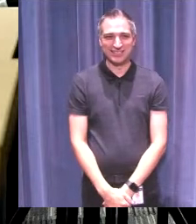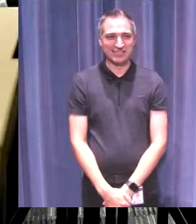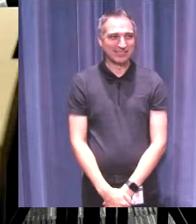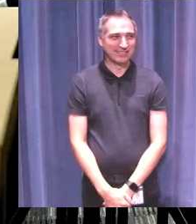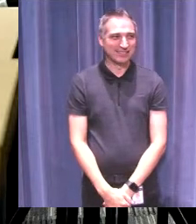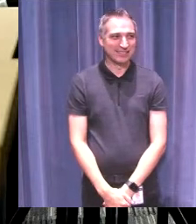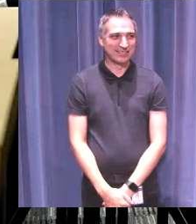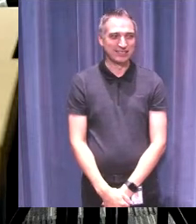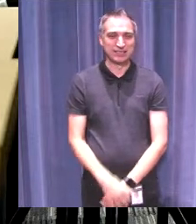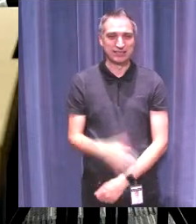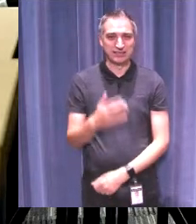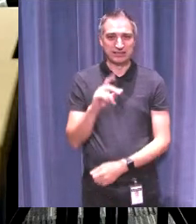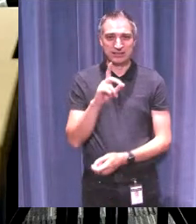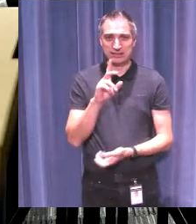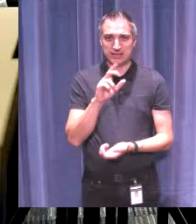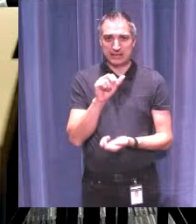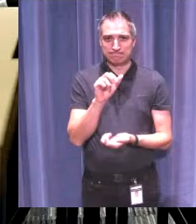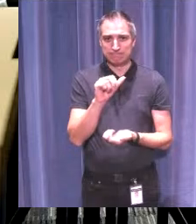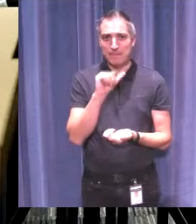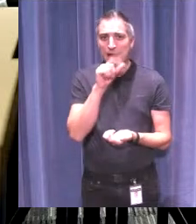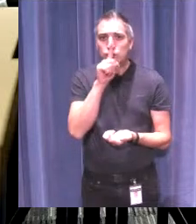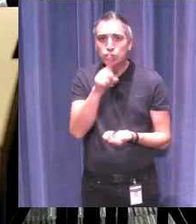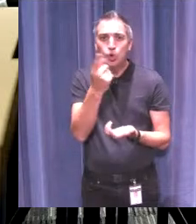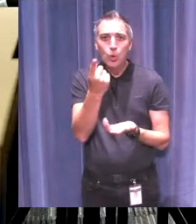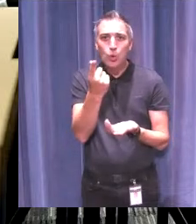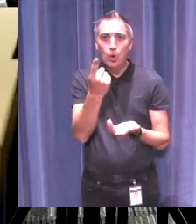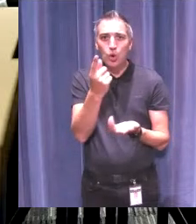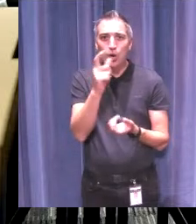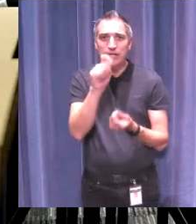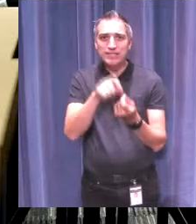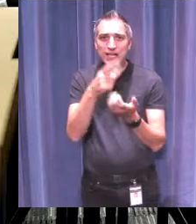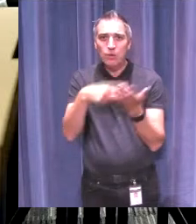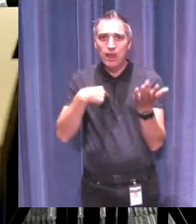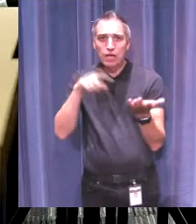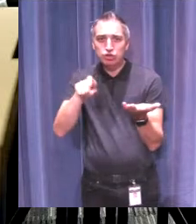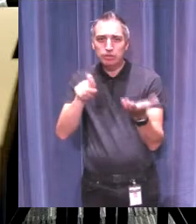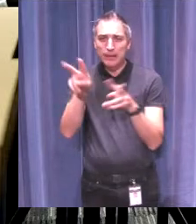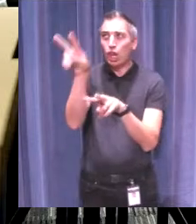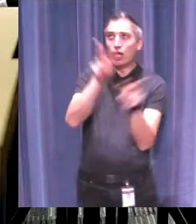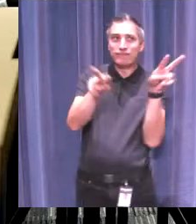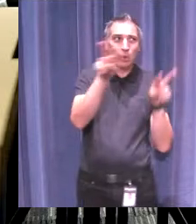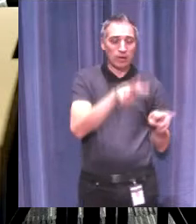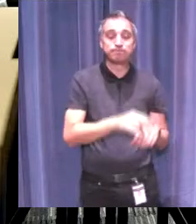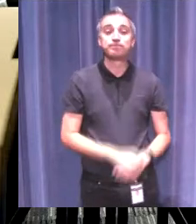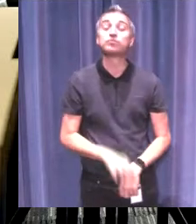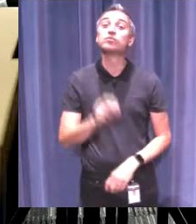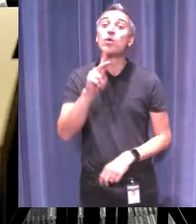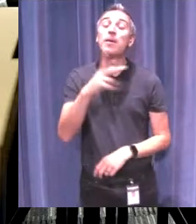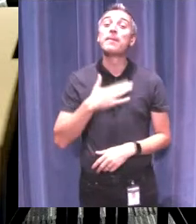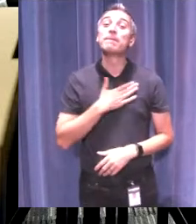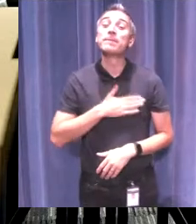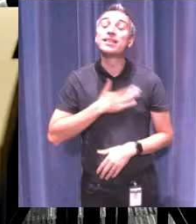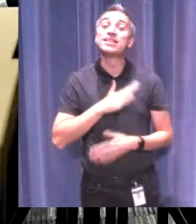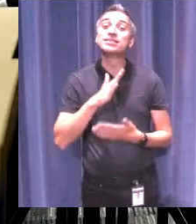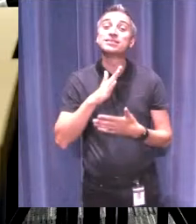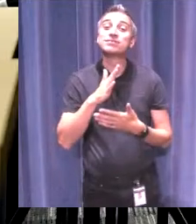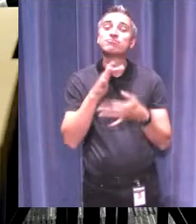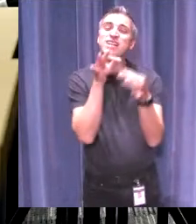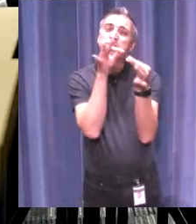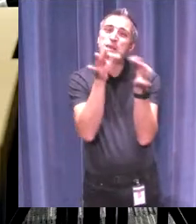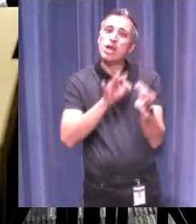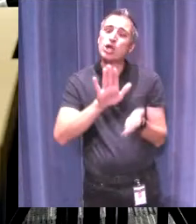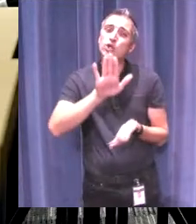should be looking for exactly. All right. Please discuss your fundraising experience and